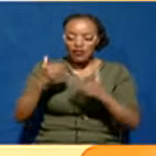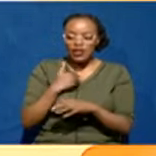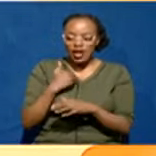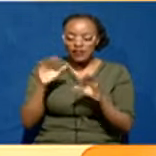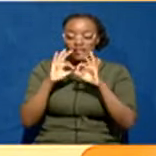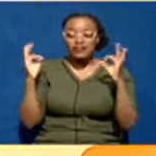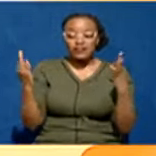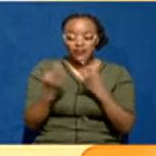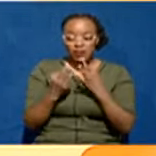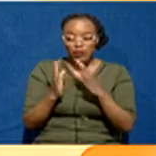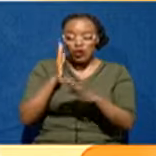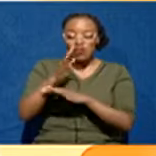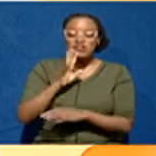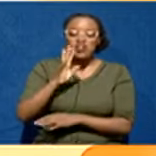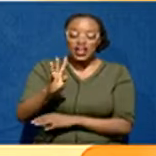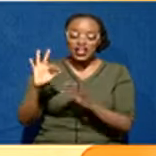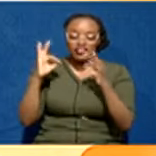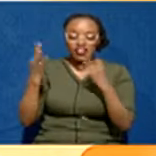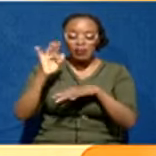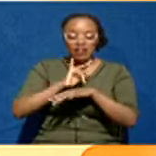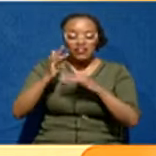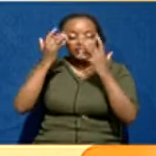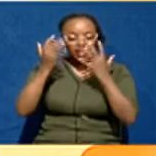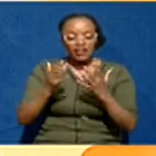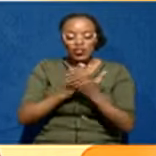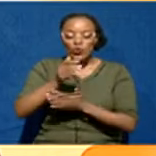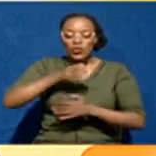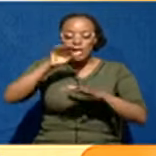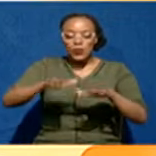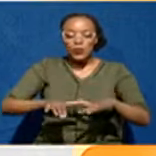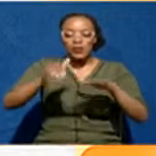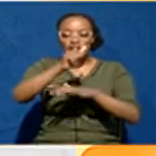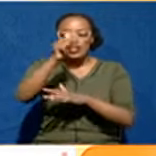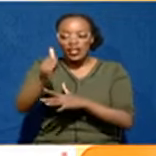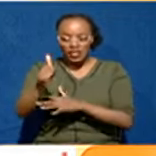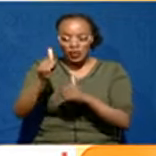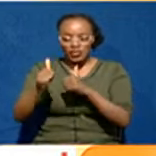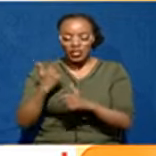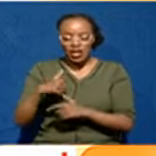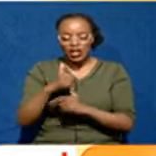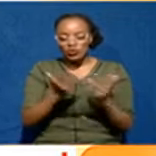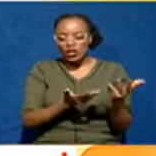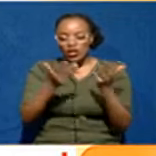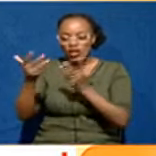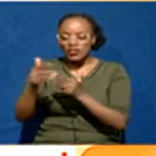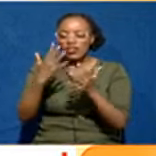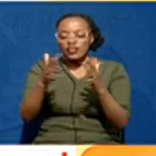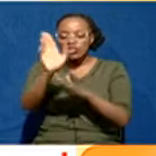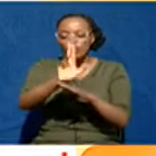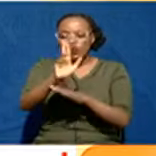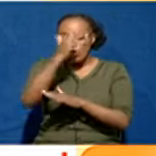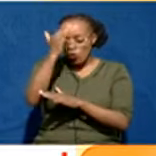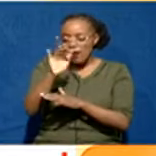tayari zaidi ya 400 zimeathirika vibaya na hii mafuriko. Na wengine kiasi cha sisi tunapelekea vitu za kutumia sababu